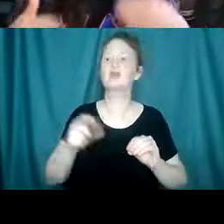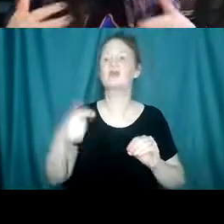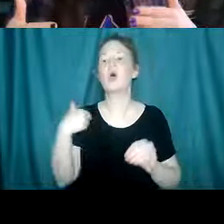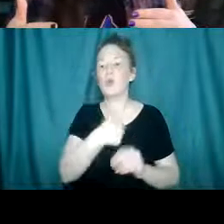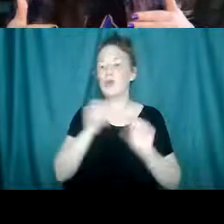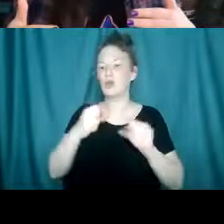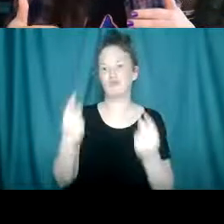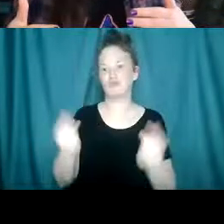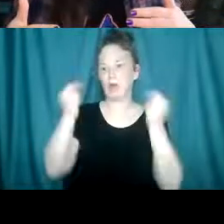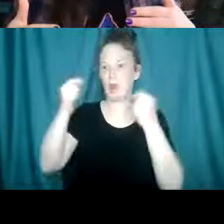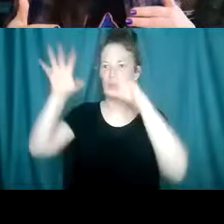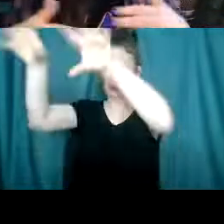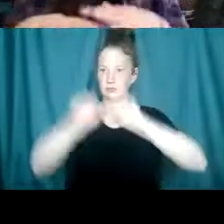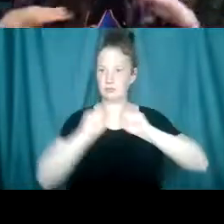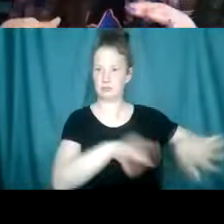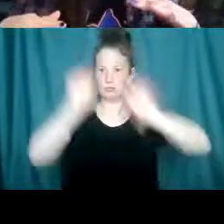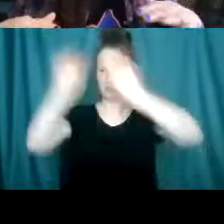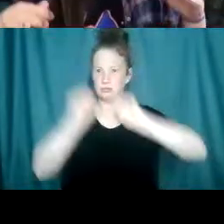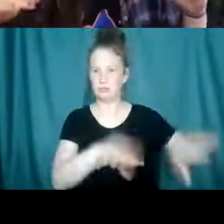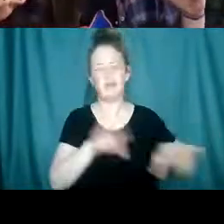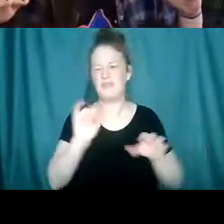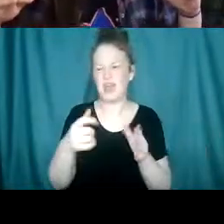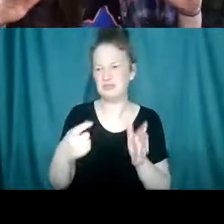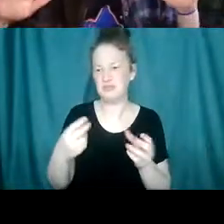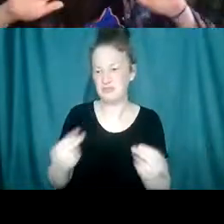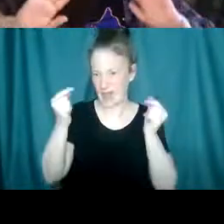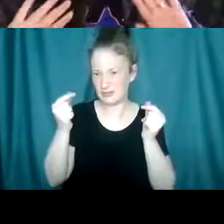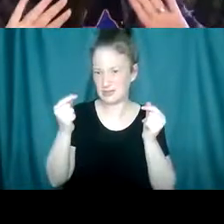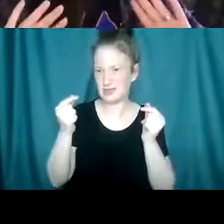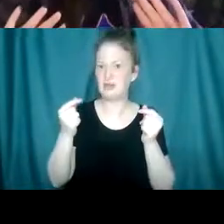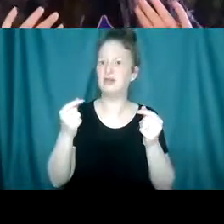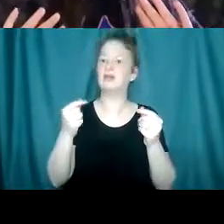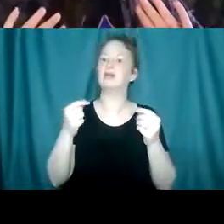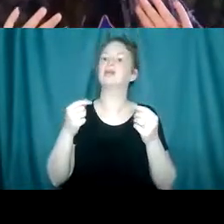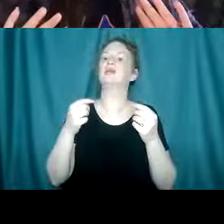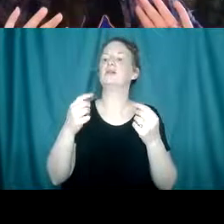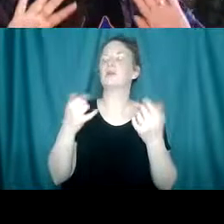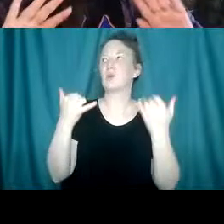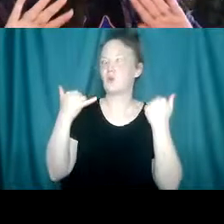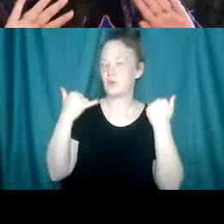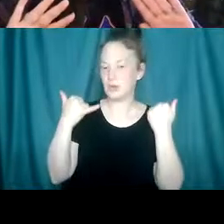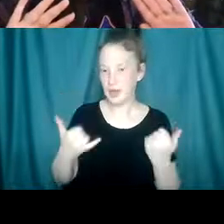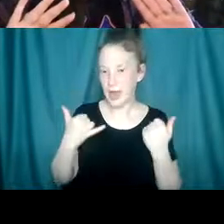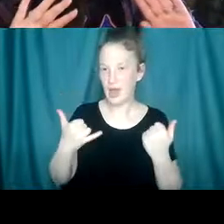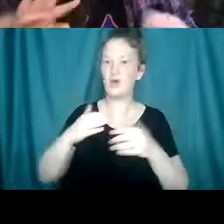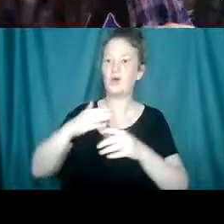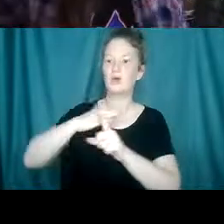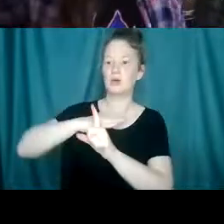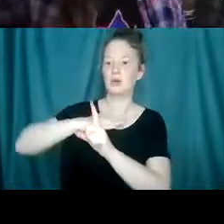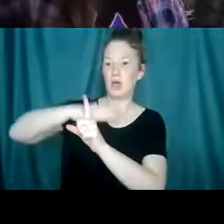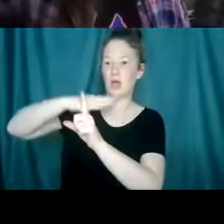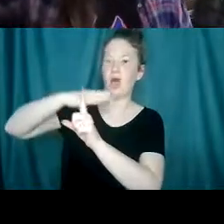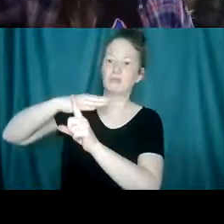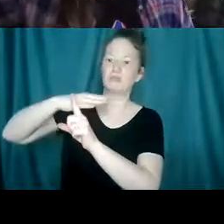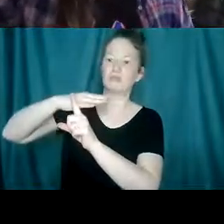air. To just pump it into the ground. It doesn't take much time. And that would be like, now we've prevented the climate change, and we'll just